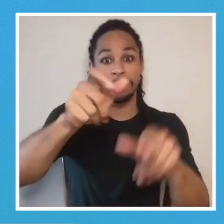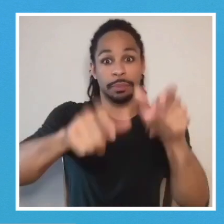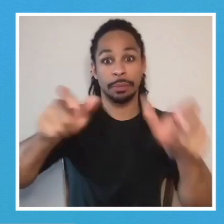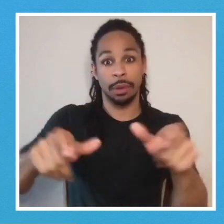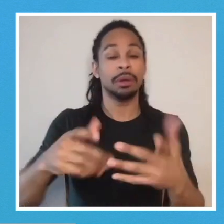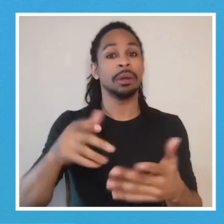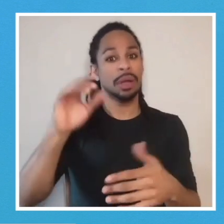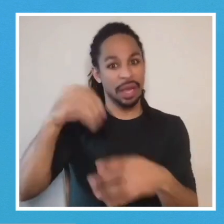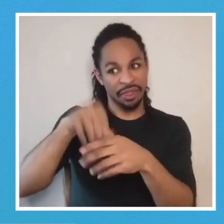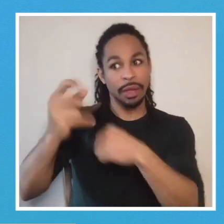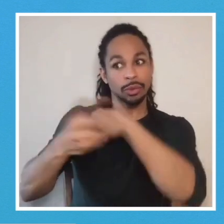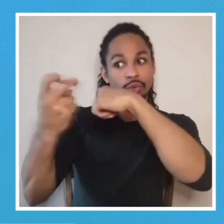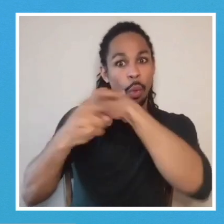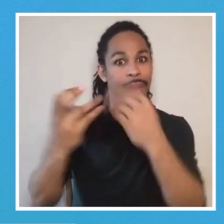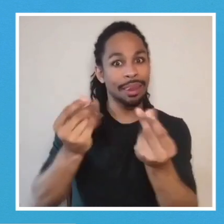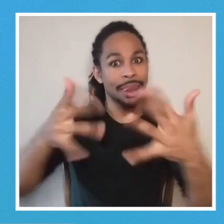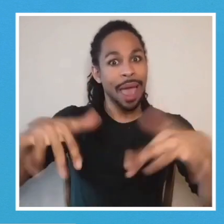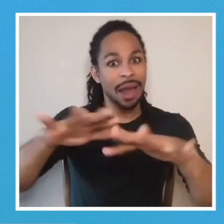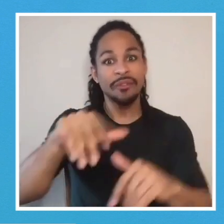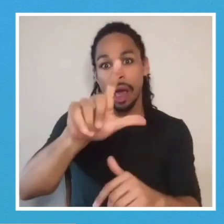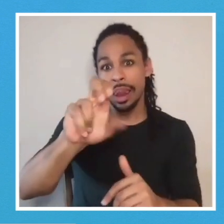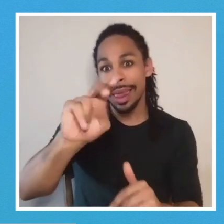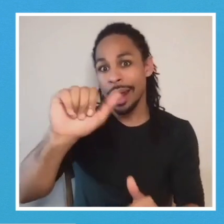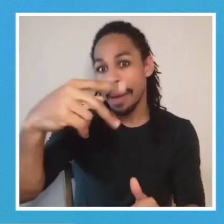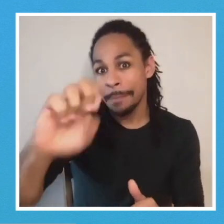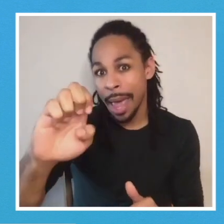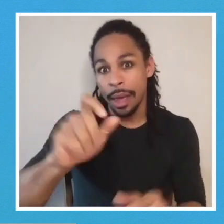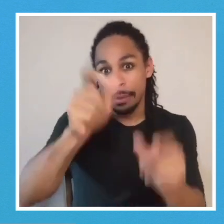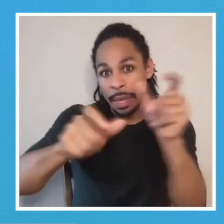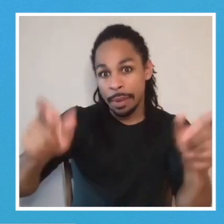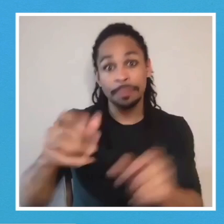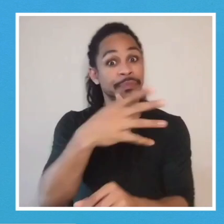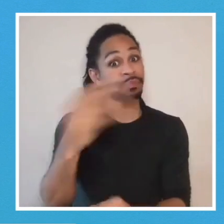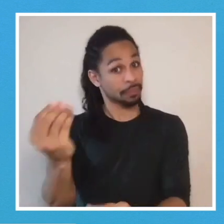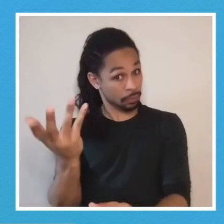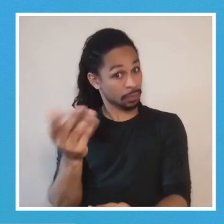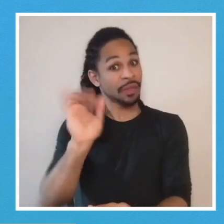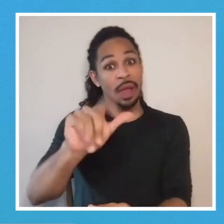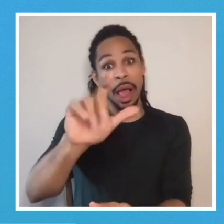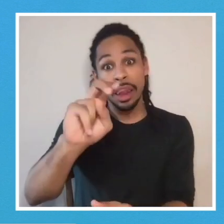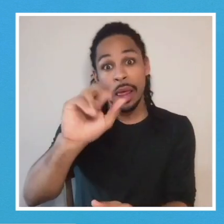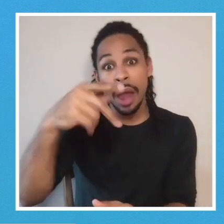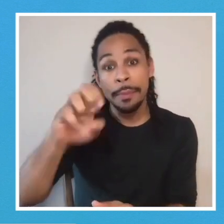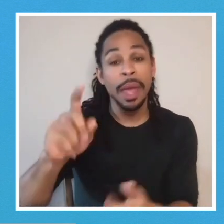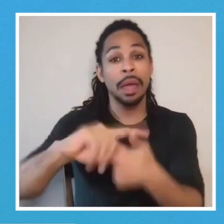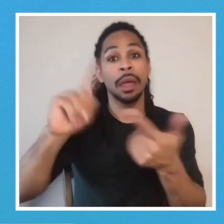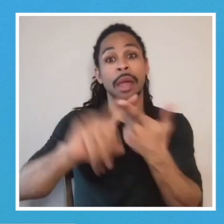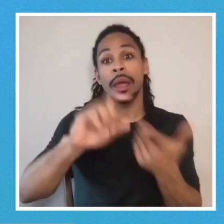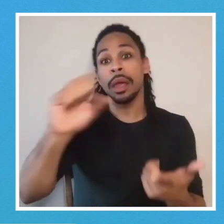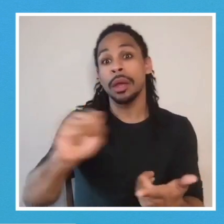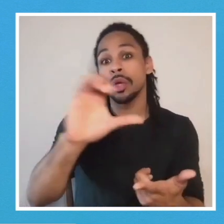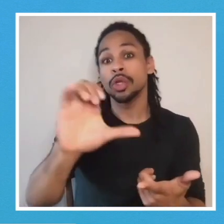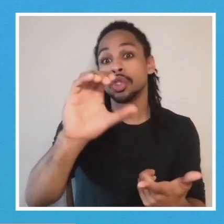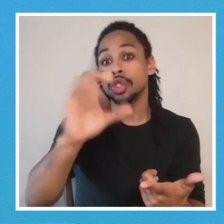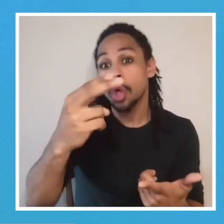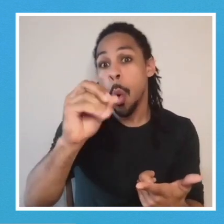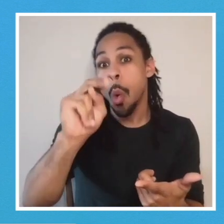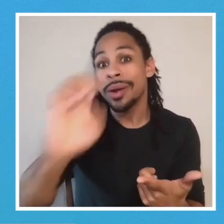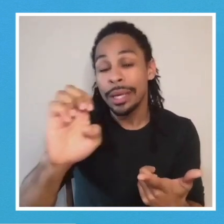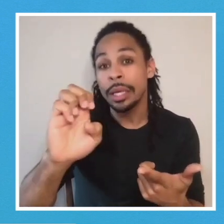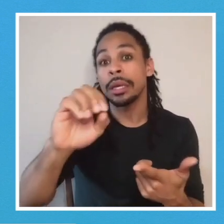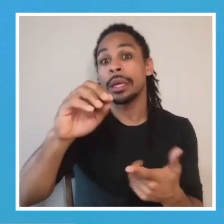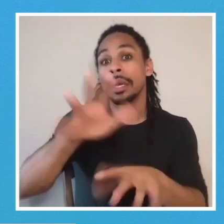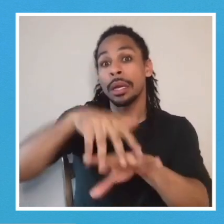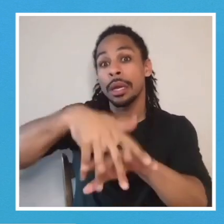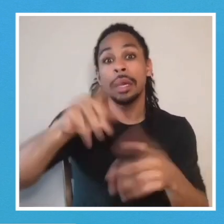territory, which I live in, of the Lenape people. And it was a Lenape, it was a Haudenosaunee, it was an Onondaga nation.